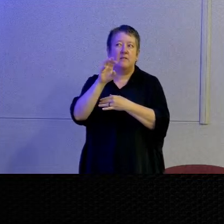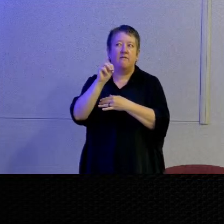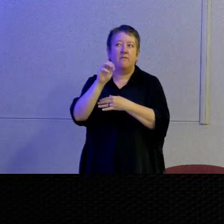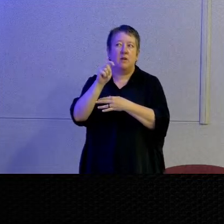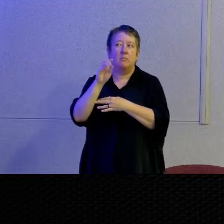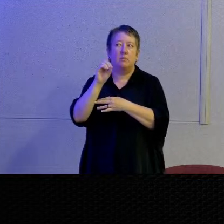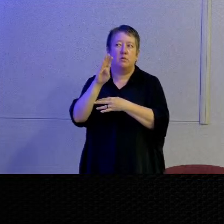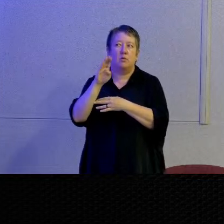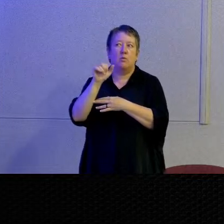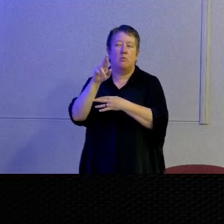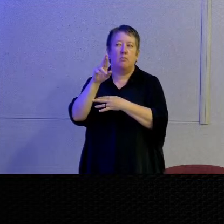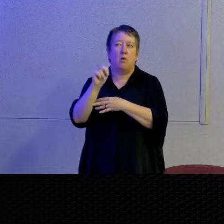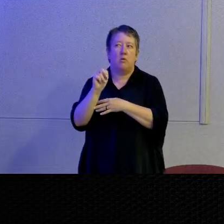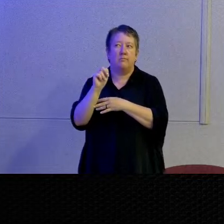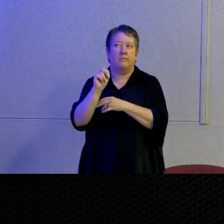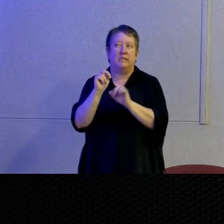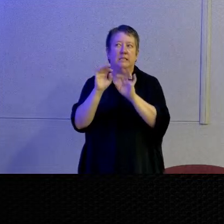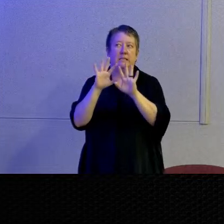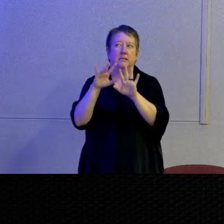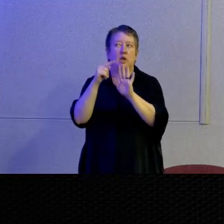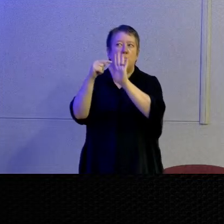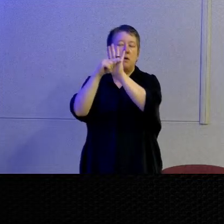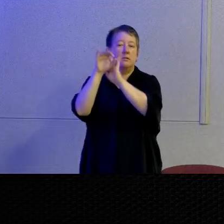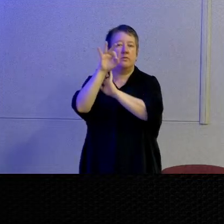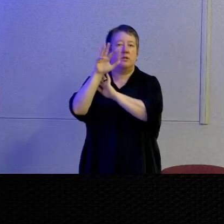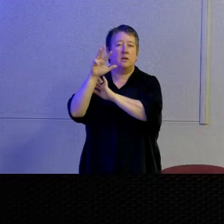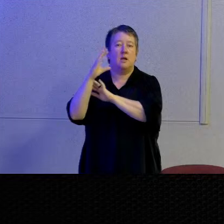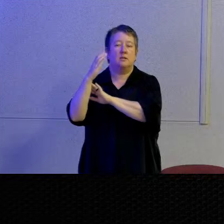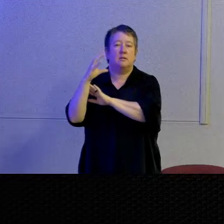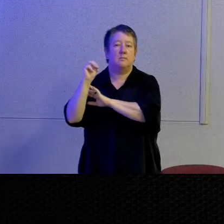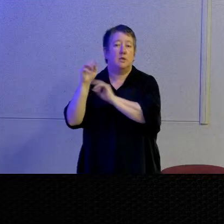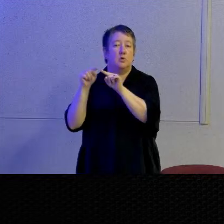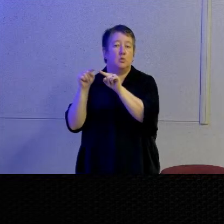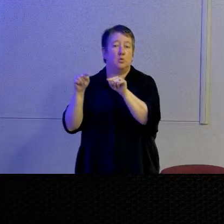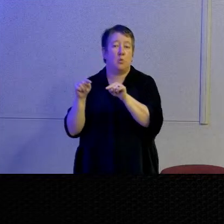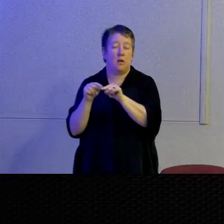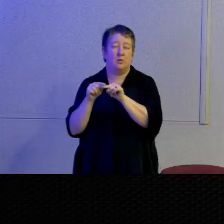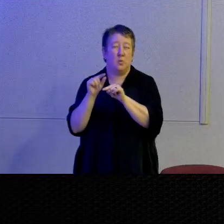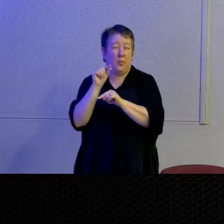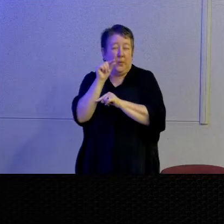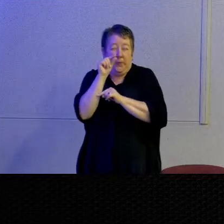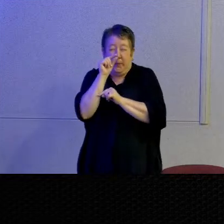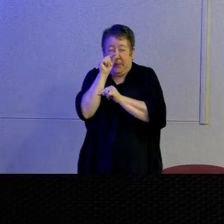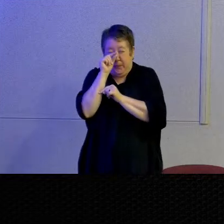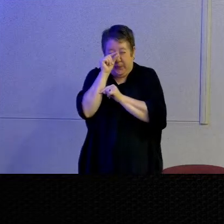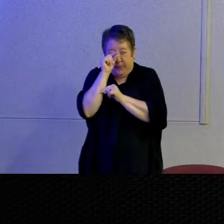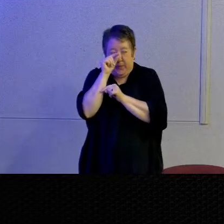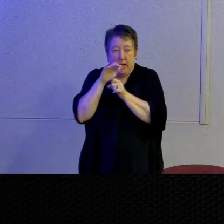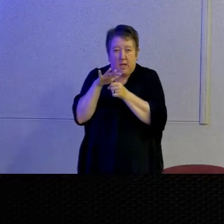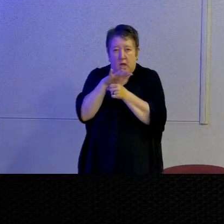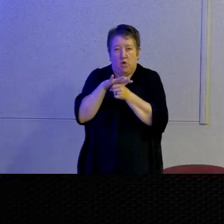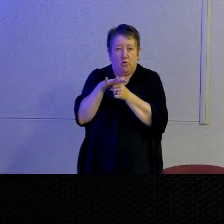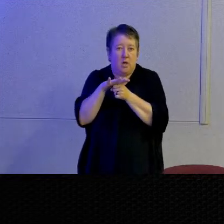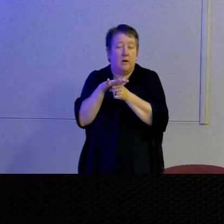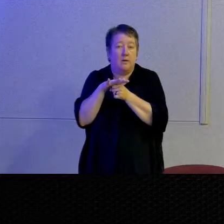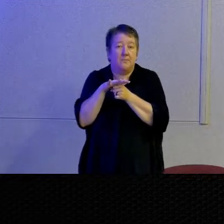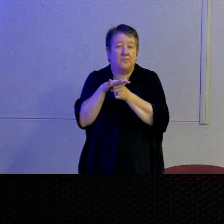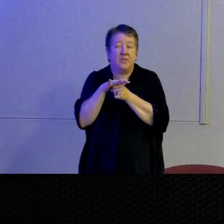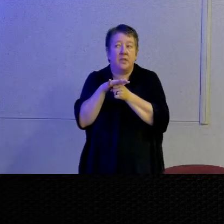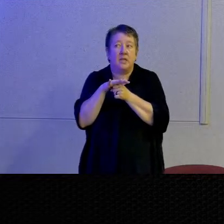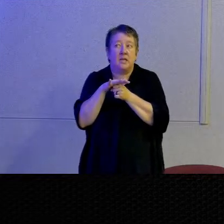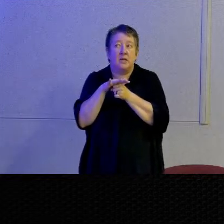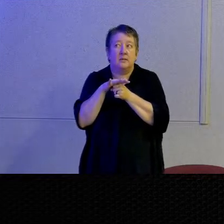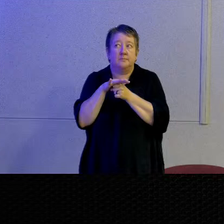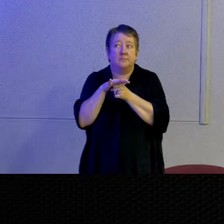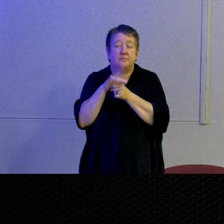minus 39 centimeters squared. So a ridiculously small area. And we offered